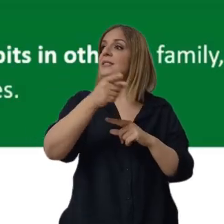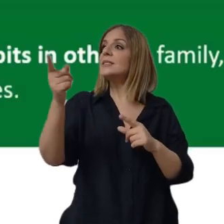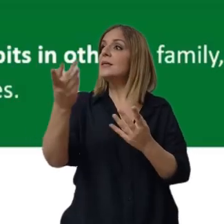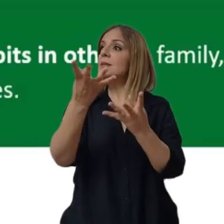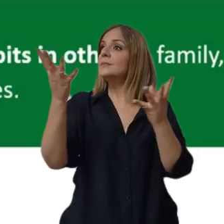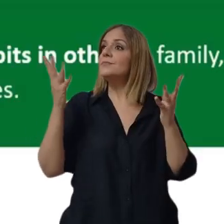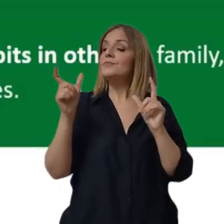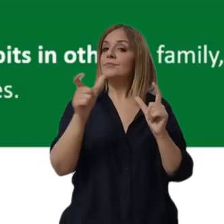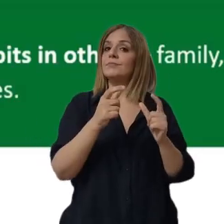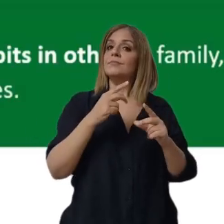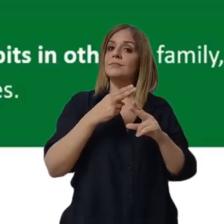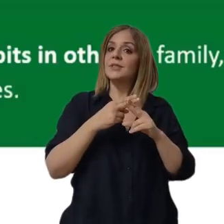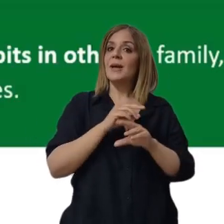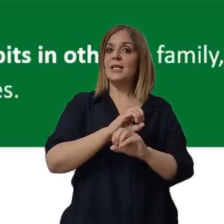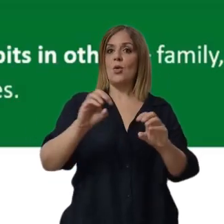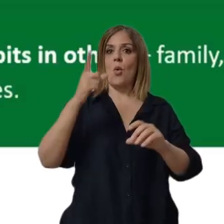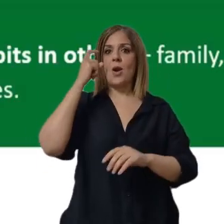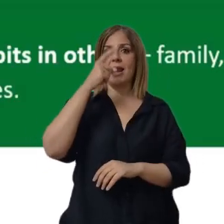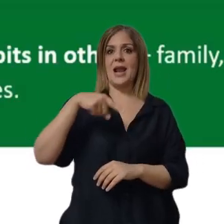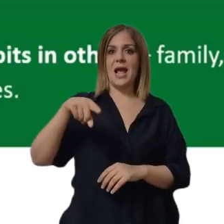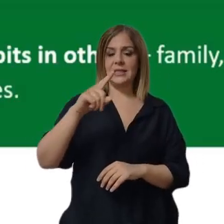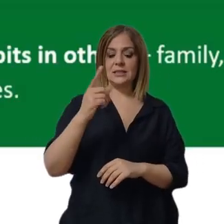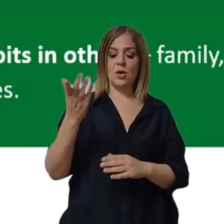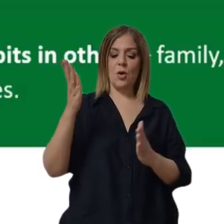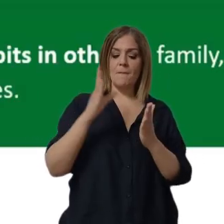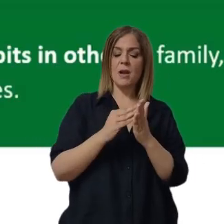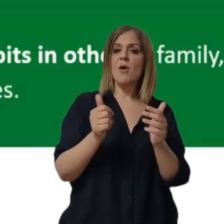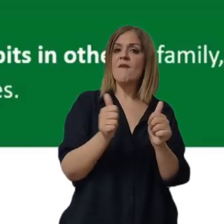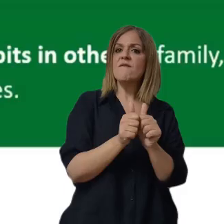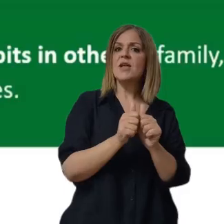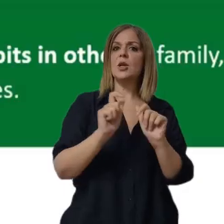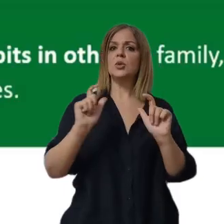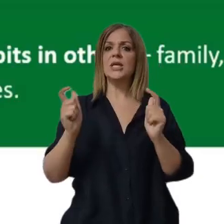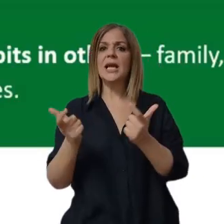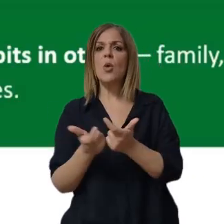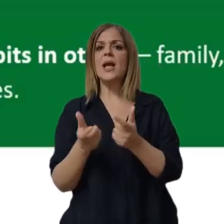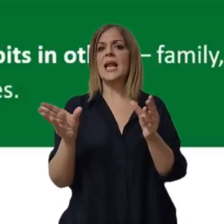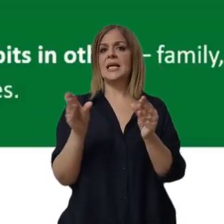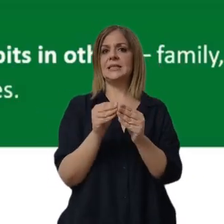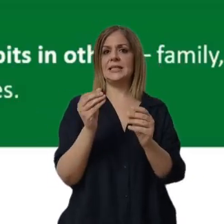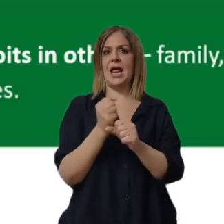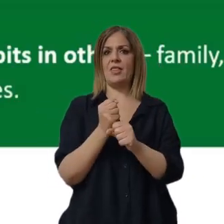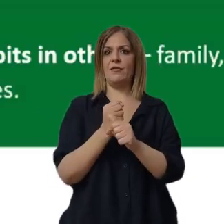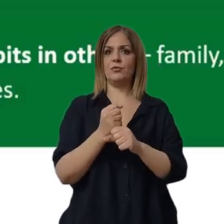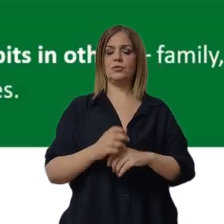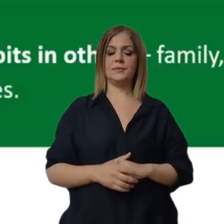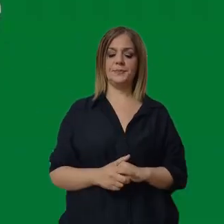that surrounds us, so for example in family, friends, and colleagues.